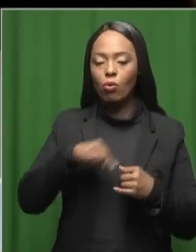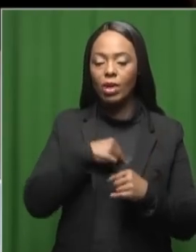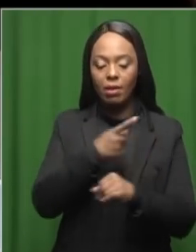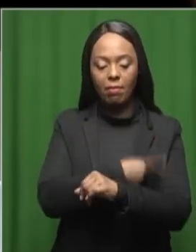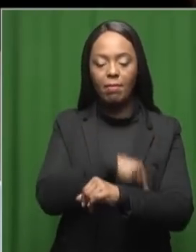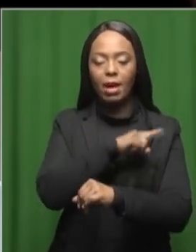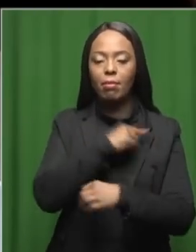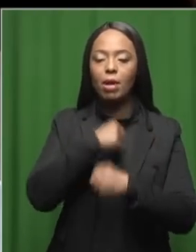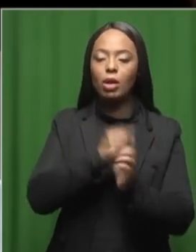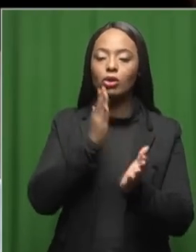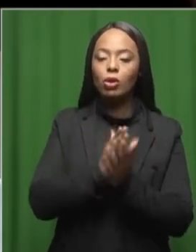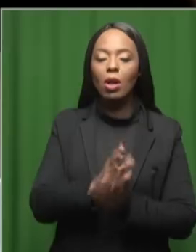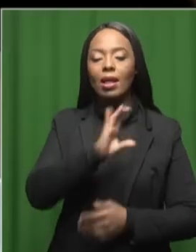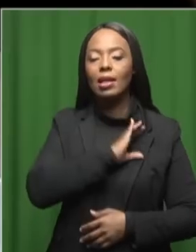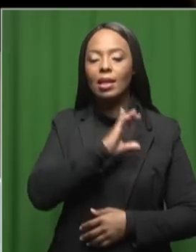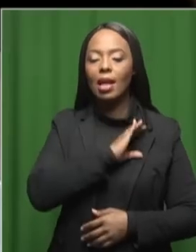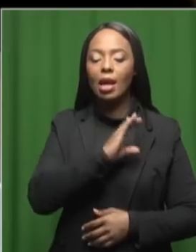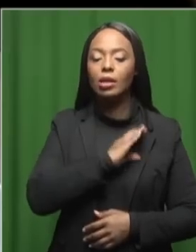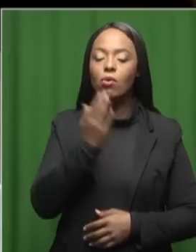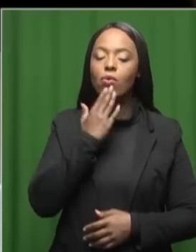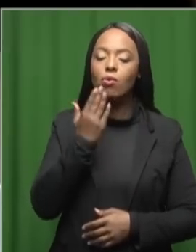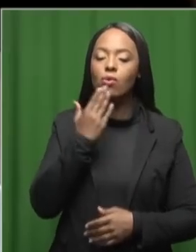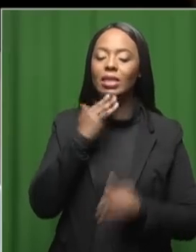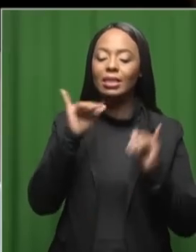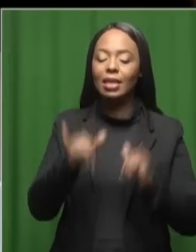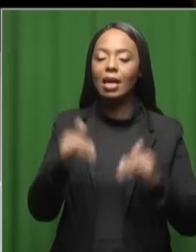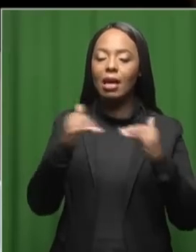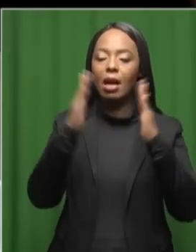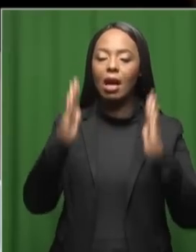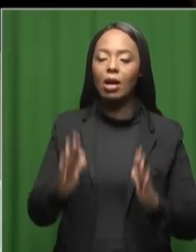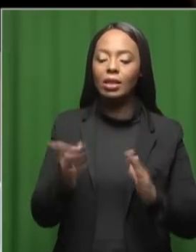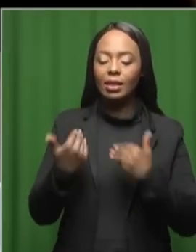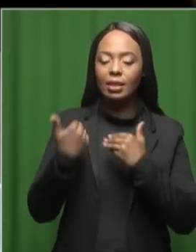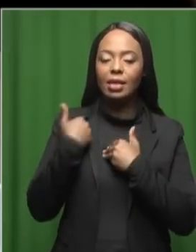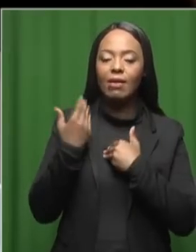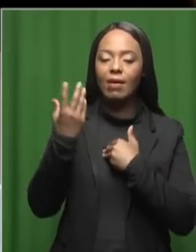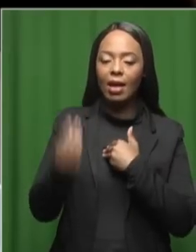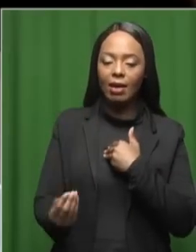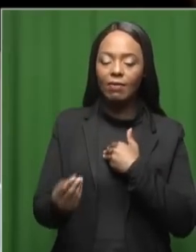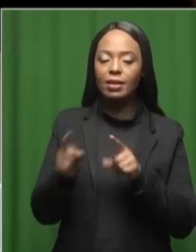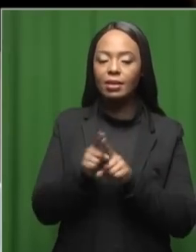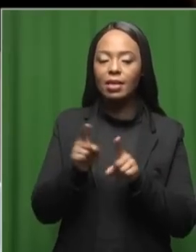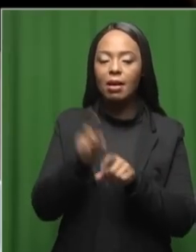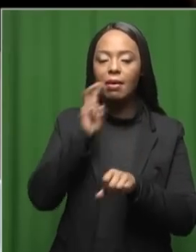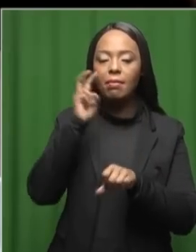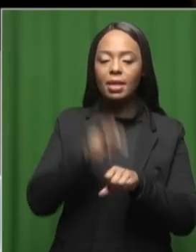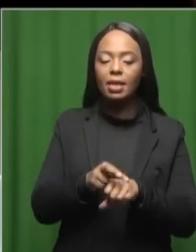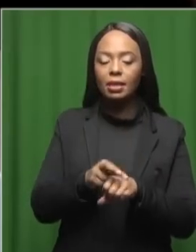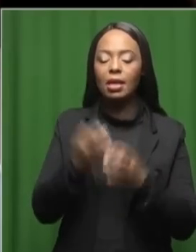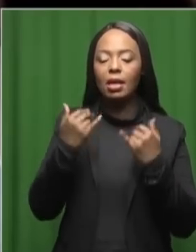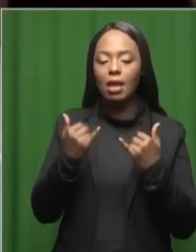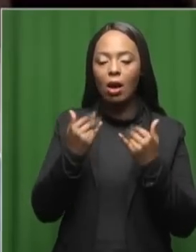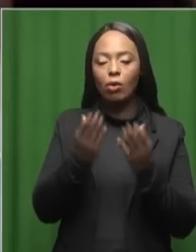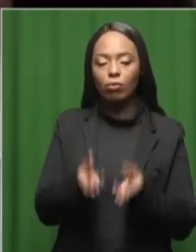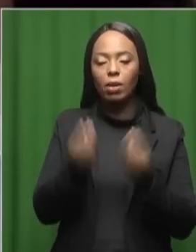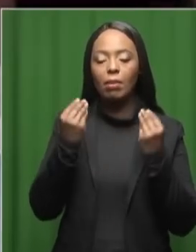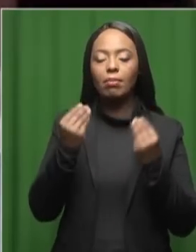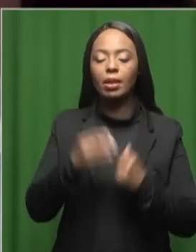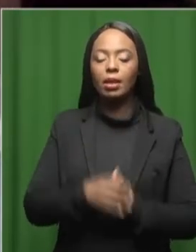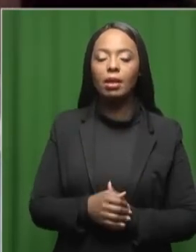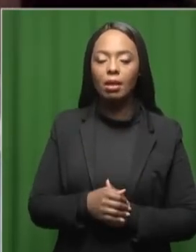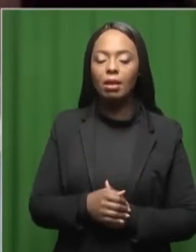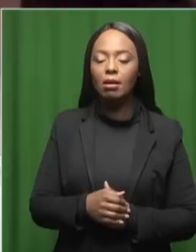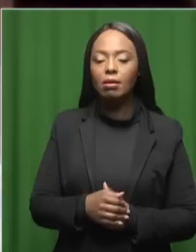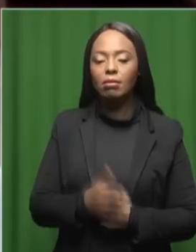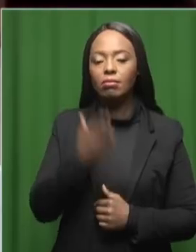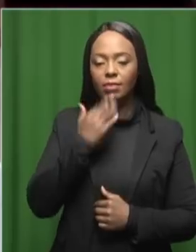ensure that all clients occupying these residences are housed safely and that their needs are addressed. And she said, you know, we must